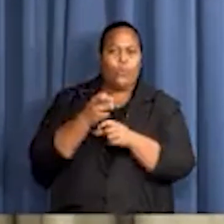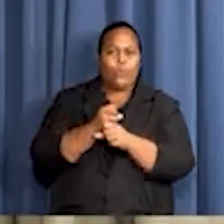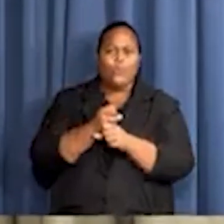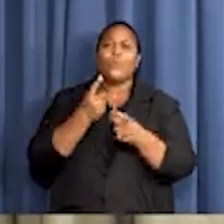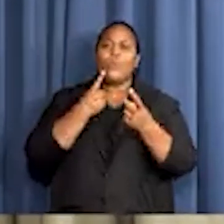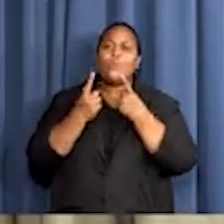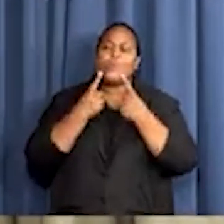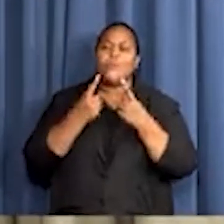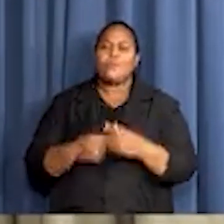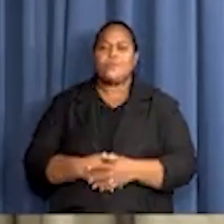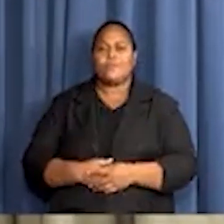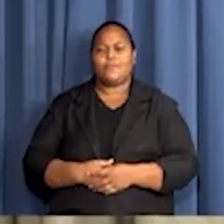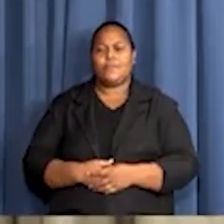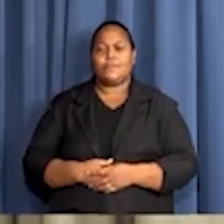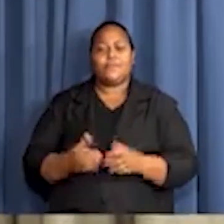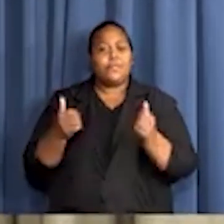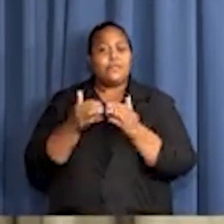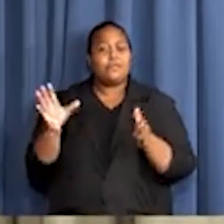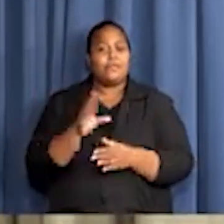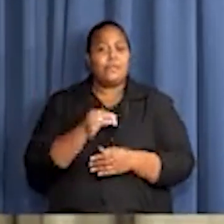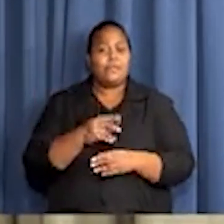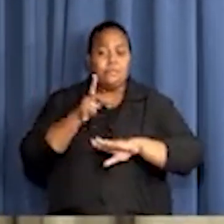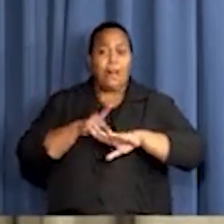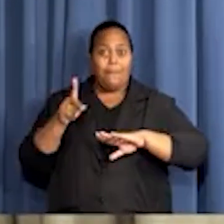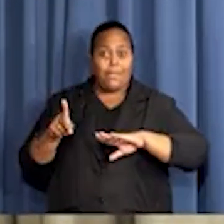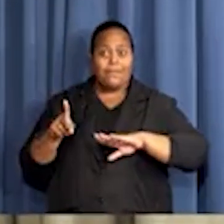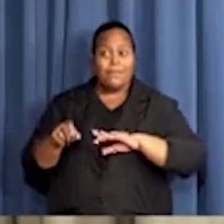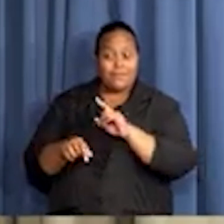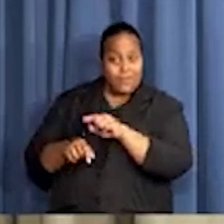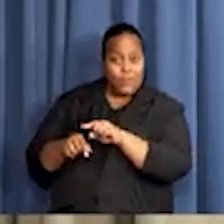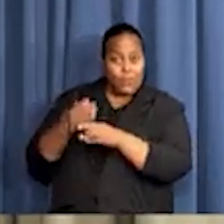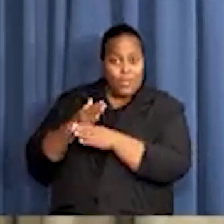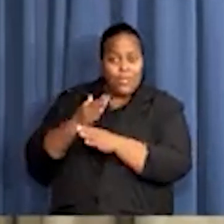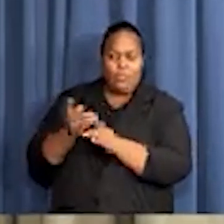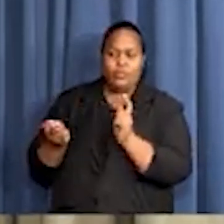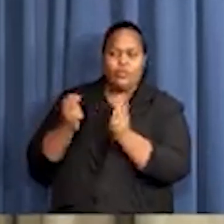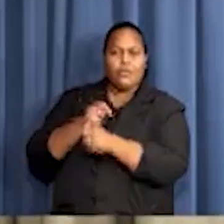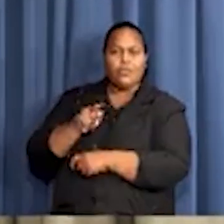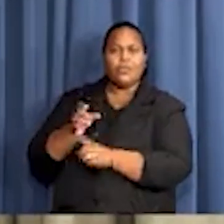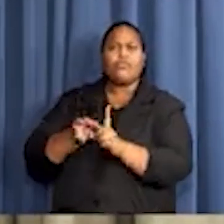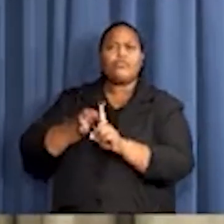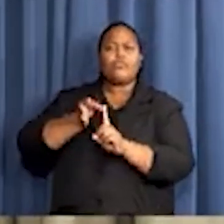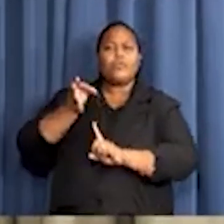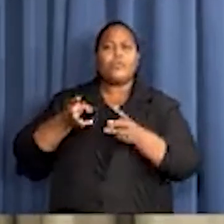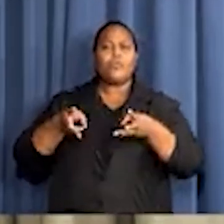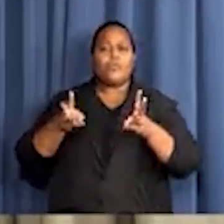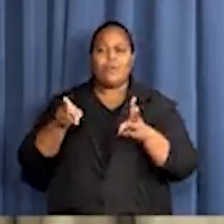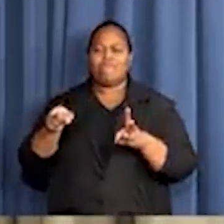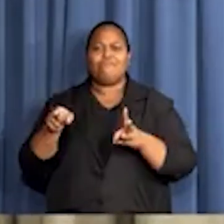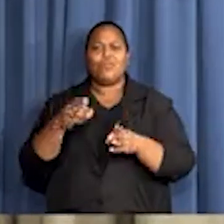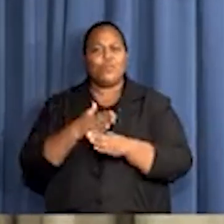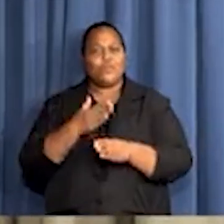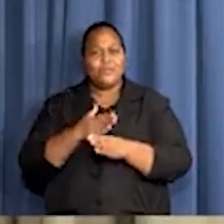comments. Starting from the Parliament itself, we have made changes to improve the way it